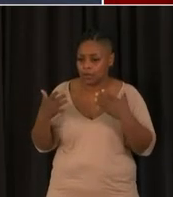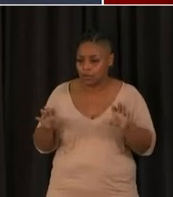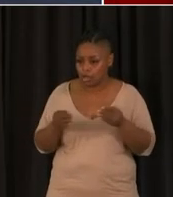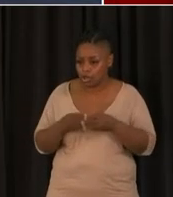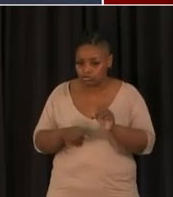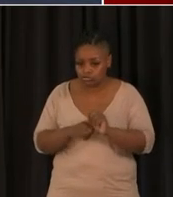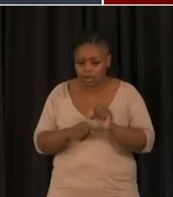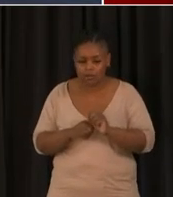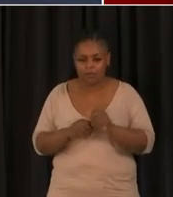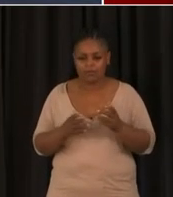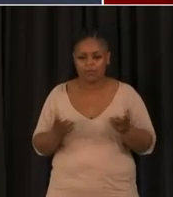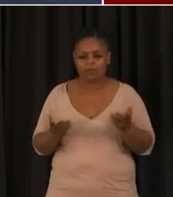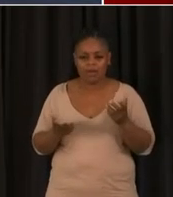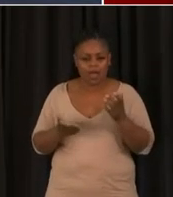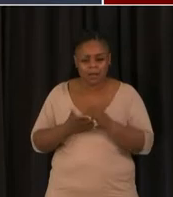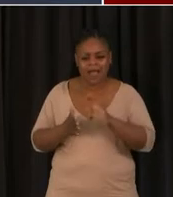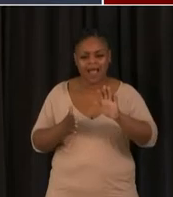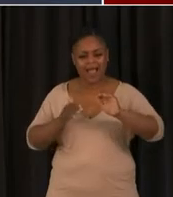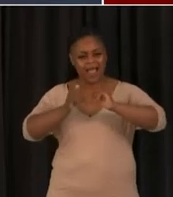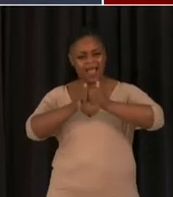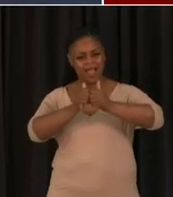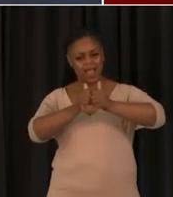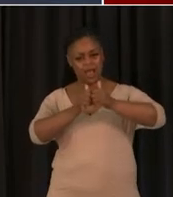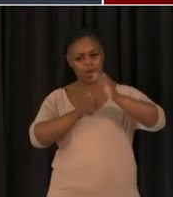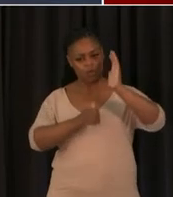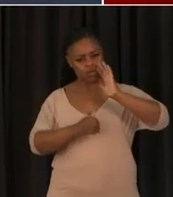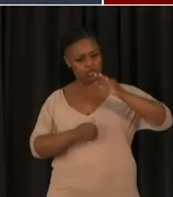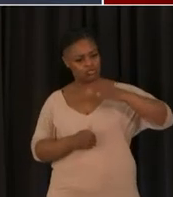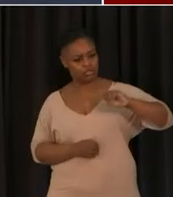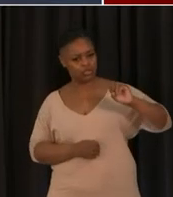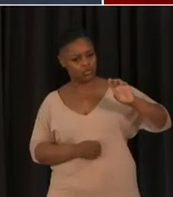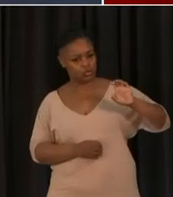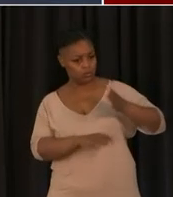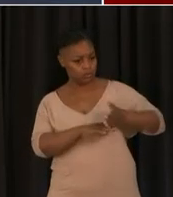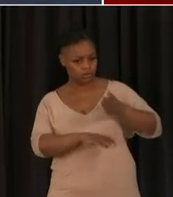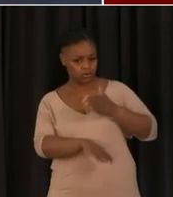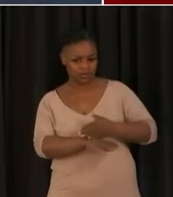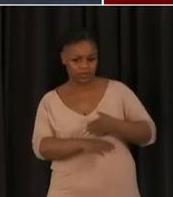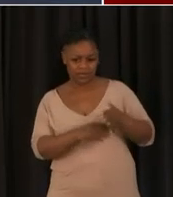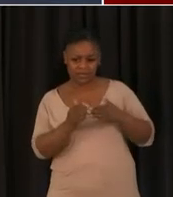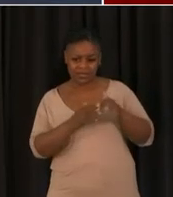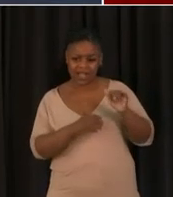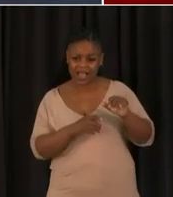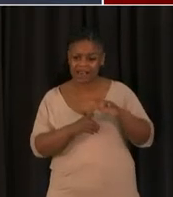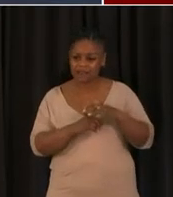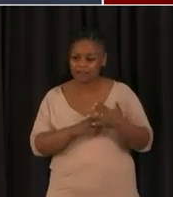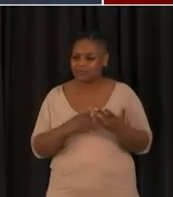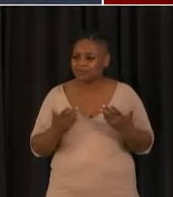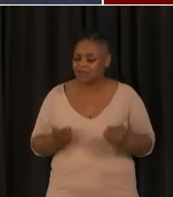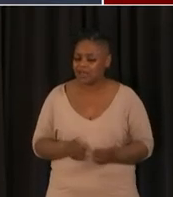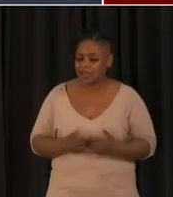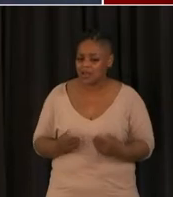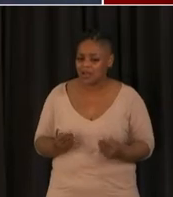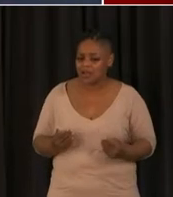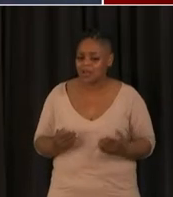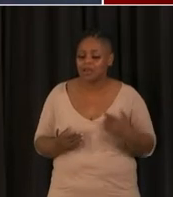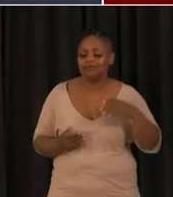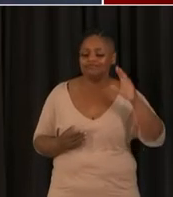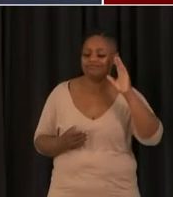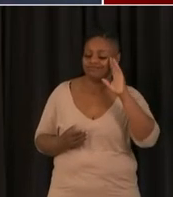Consumer Financial Protection Bureau that about 9% of D.C. residents lack a credit file, and that those residents might be especially economically